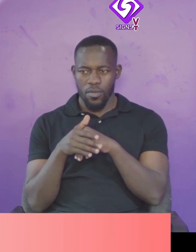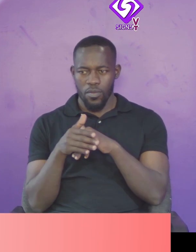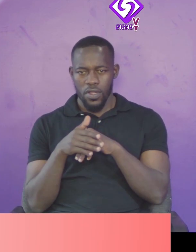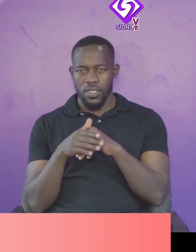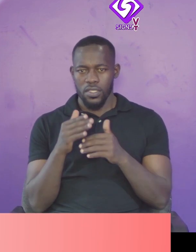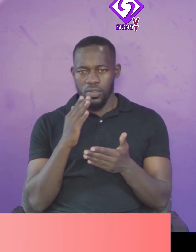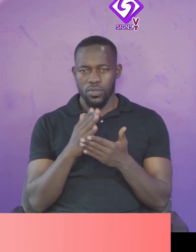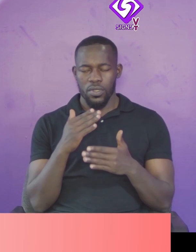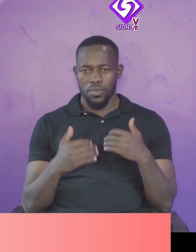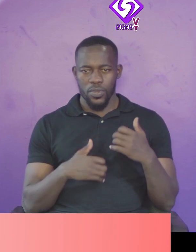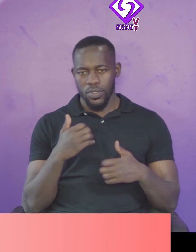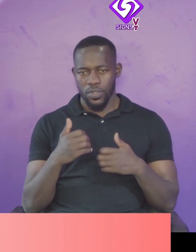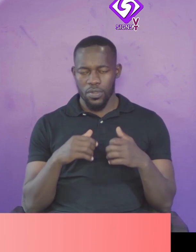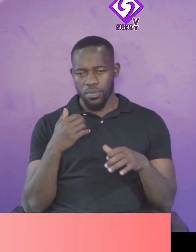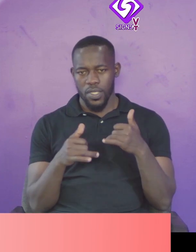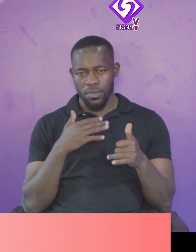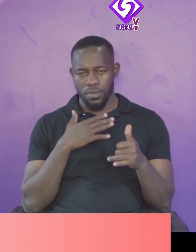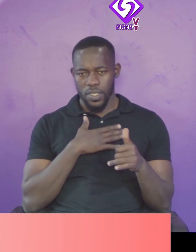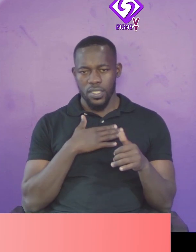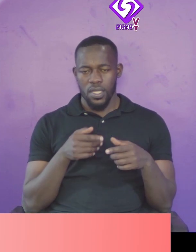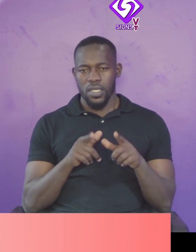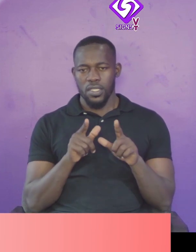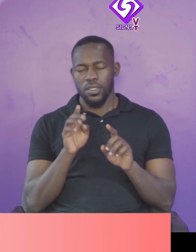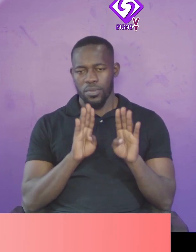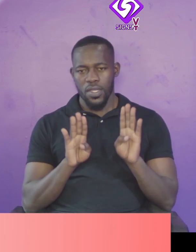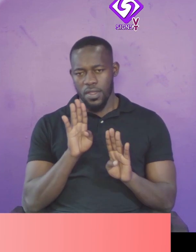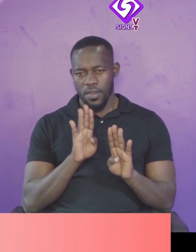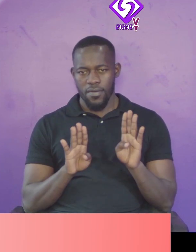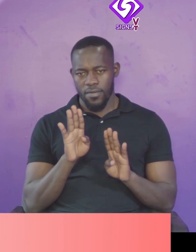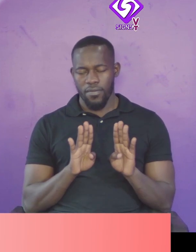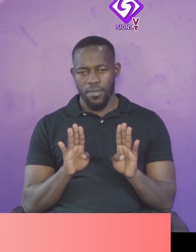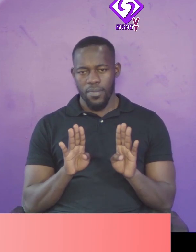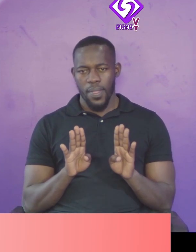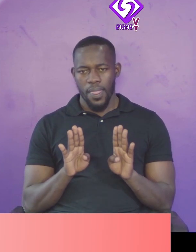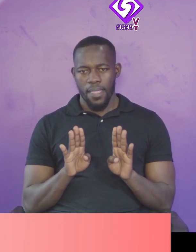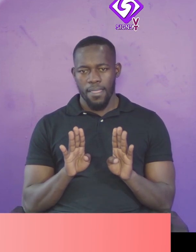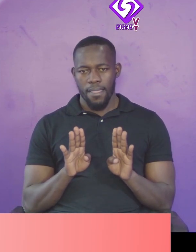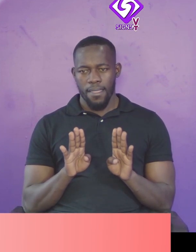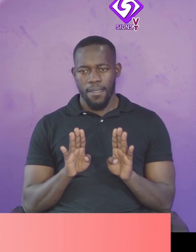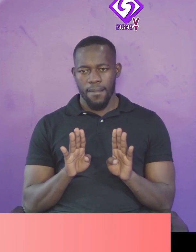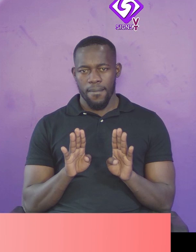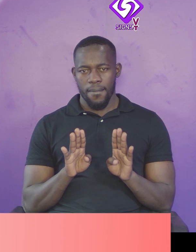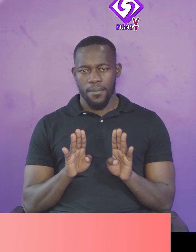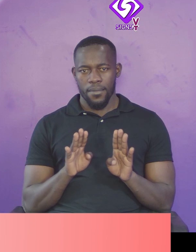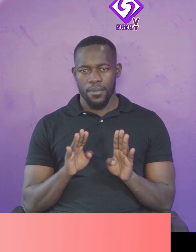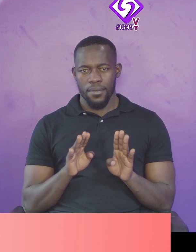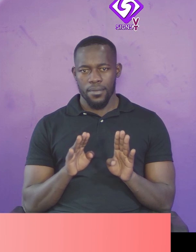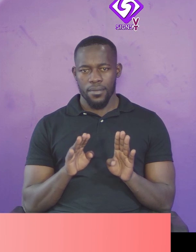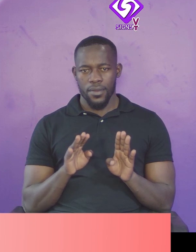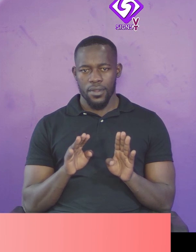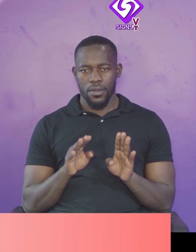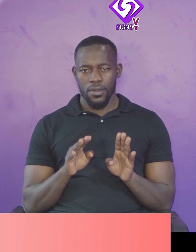emotional game. Let's behave, please. Let's behave. We don't wish to hear